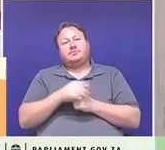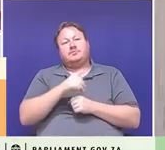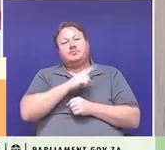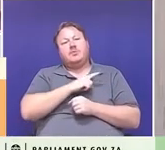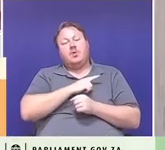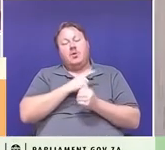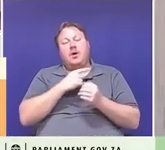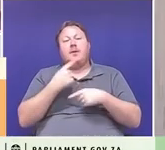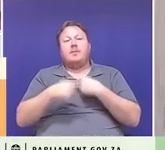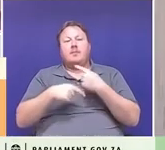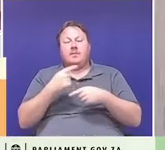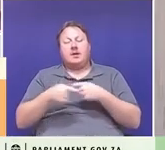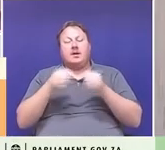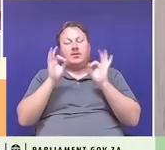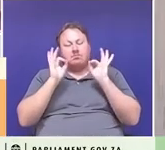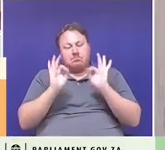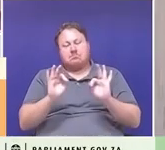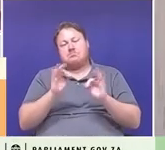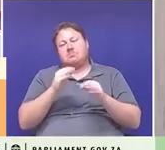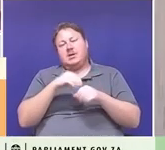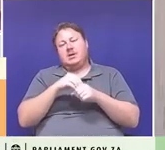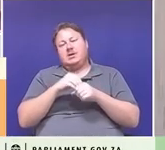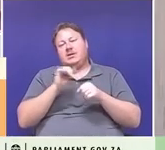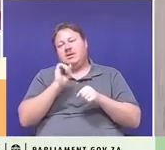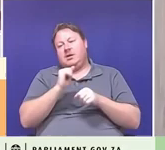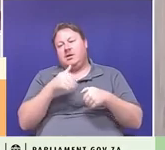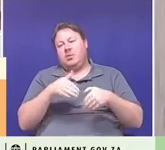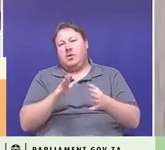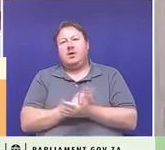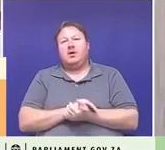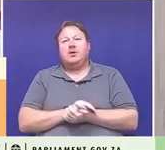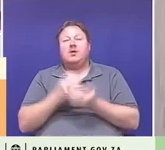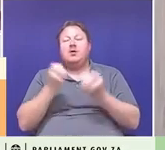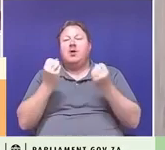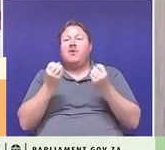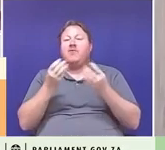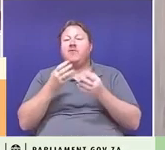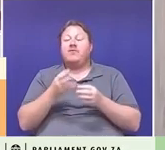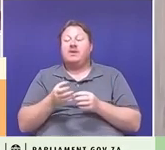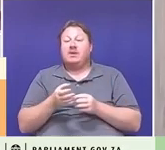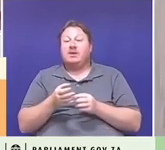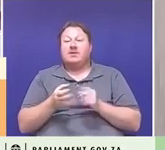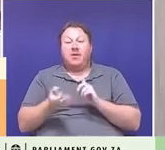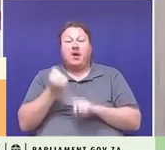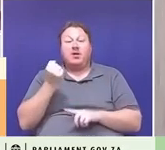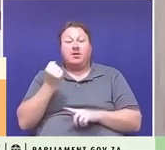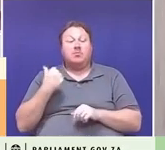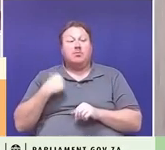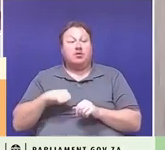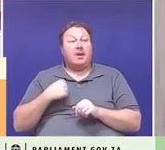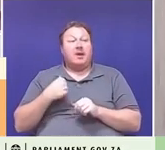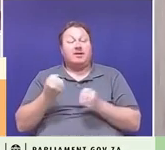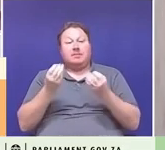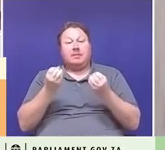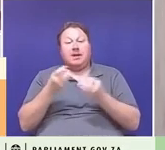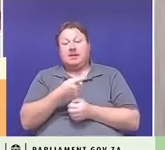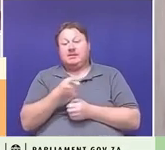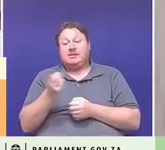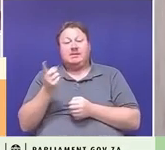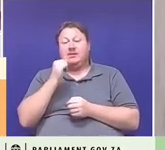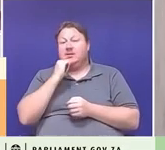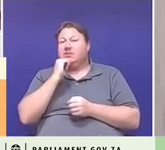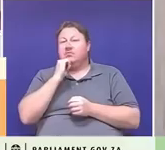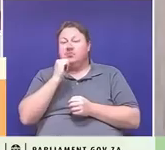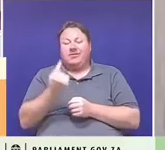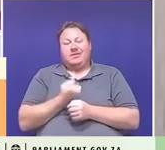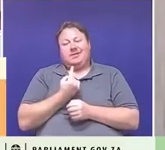then become viable in their own right. Very often we find that many municipalities are unable to generate